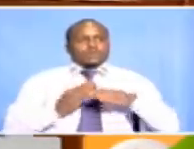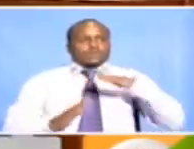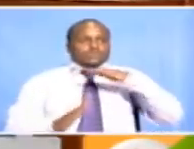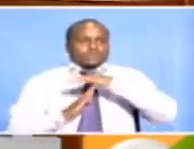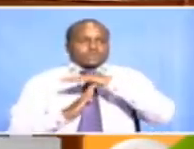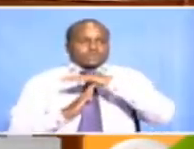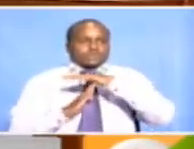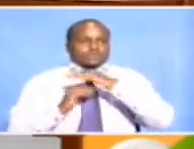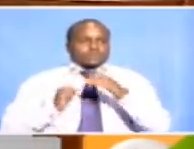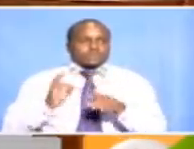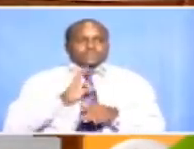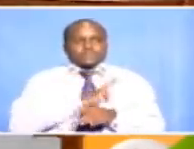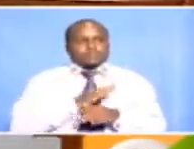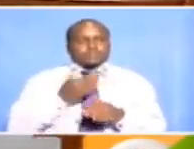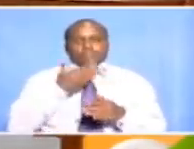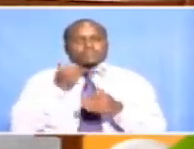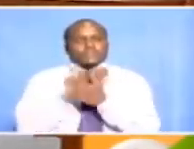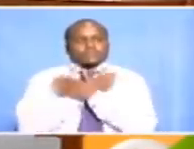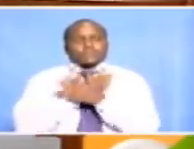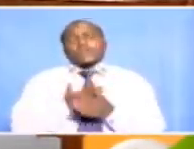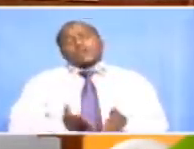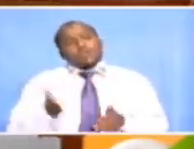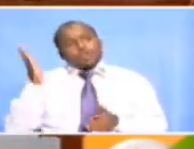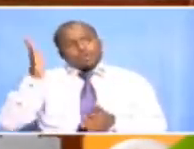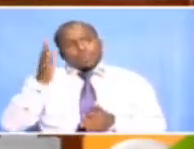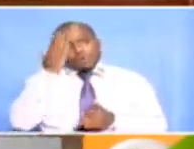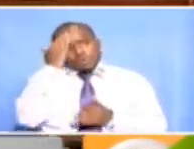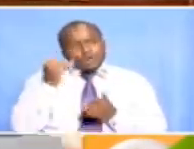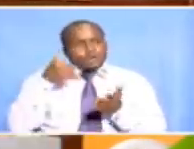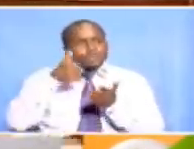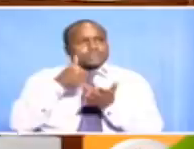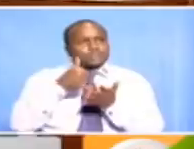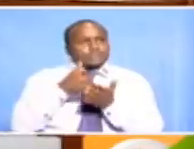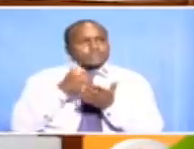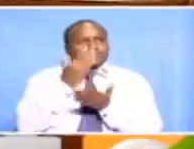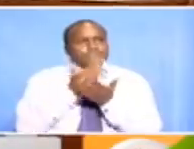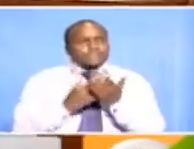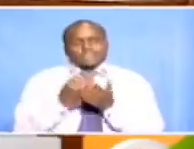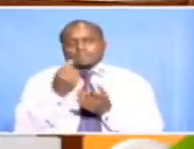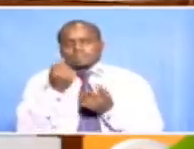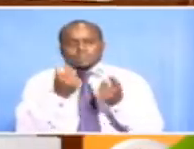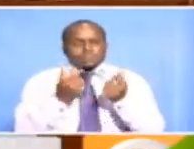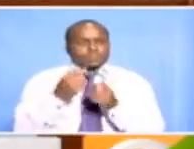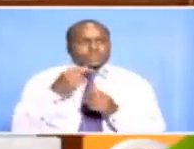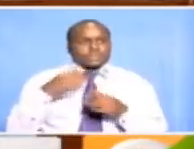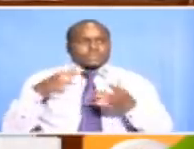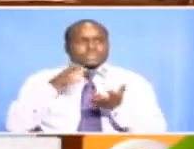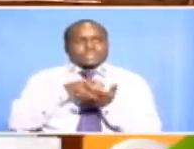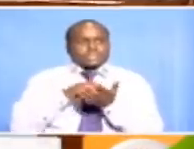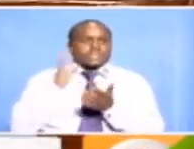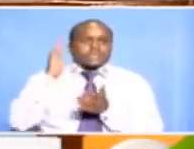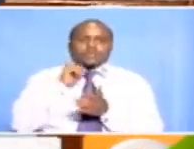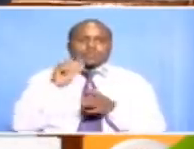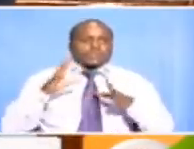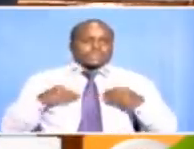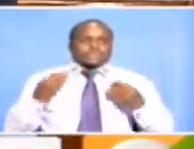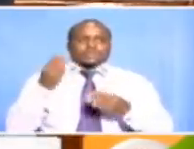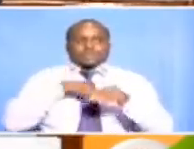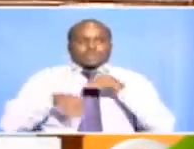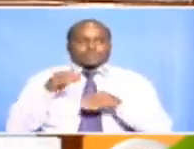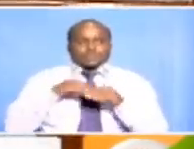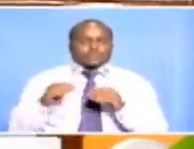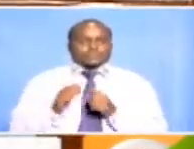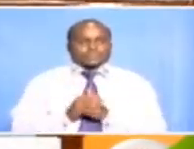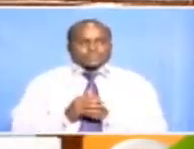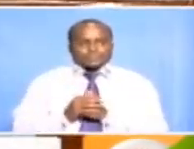best friend, he had to go home. Why? He was implicated in some funny cases. So me, I'll never entertain any corrupt staff.